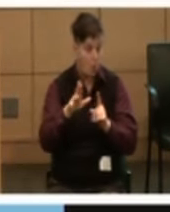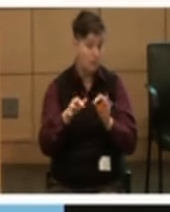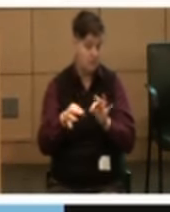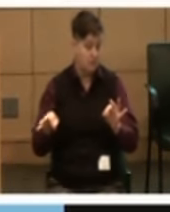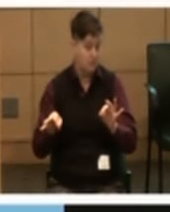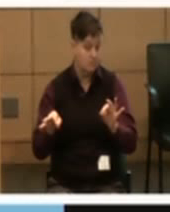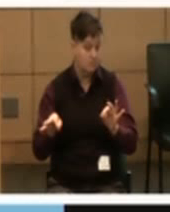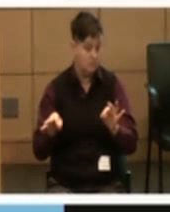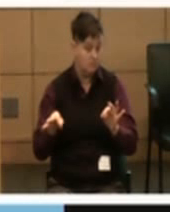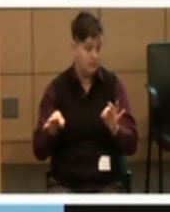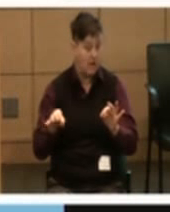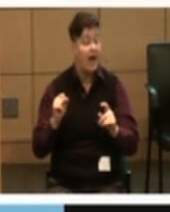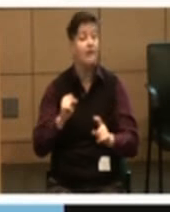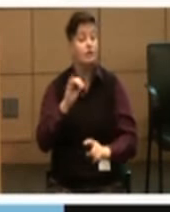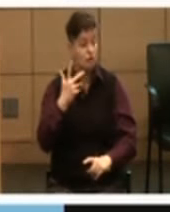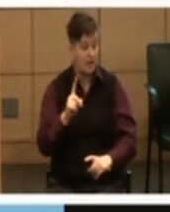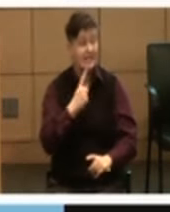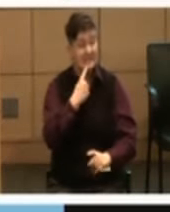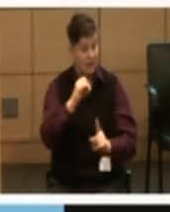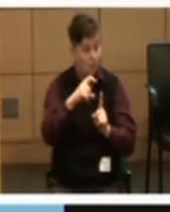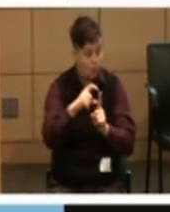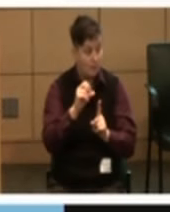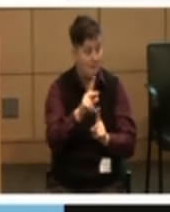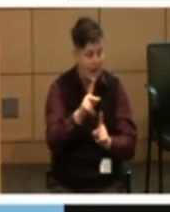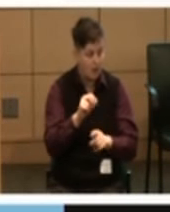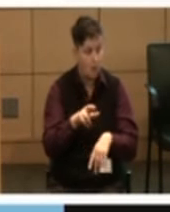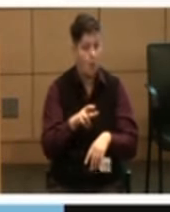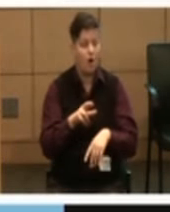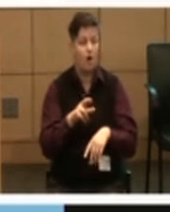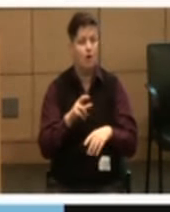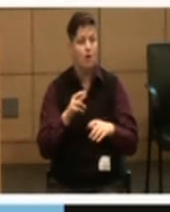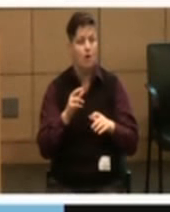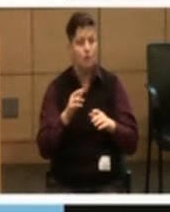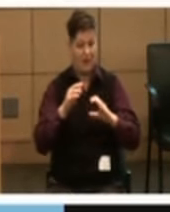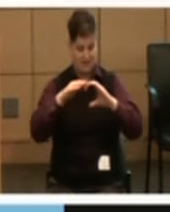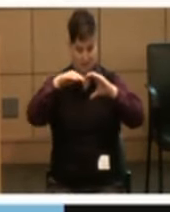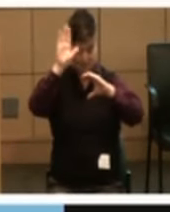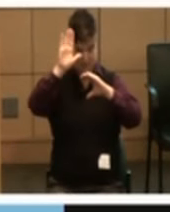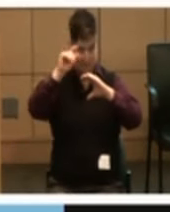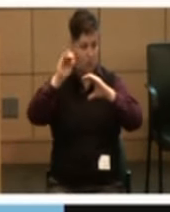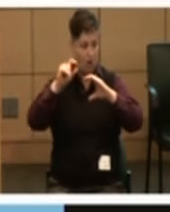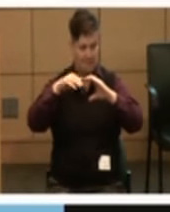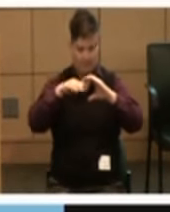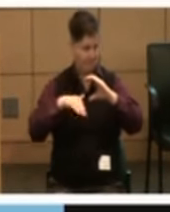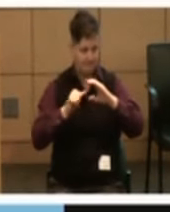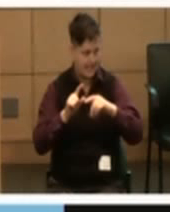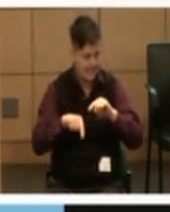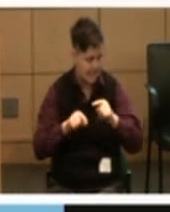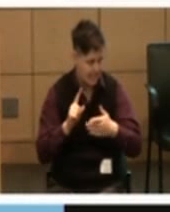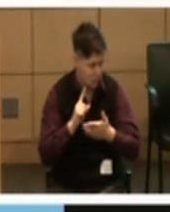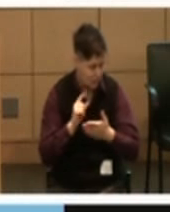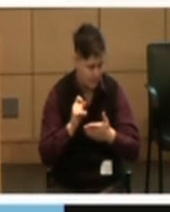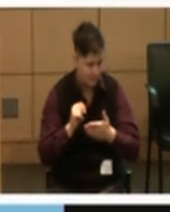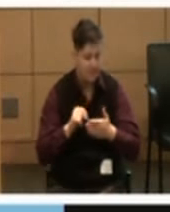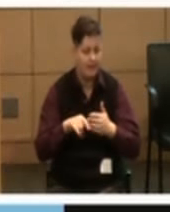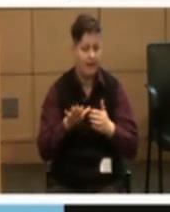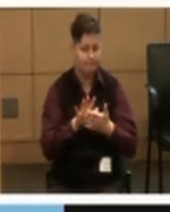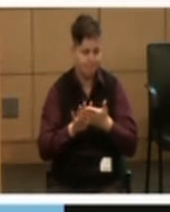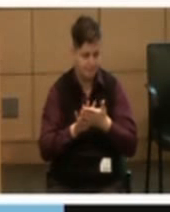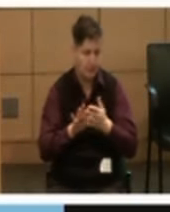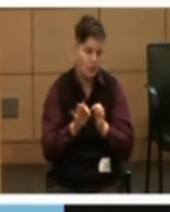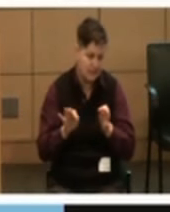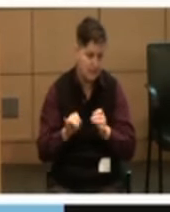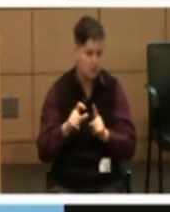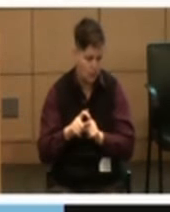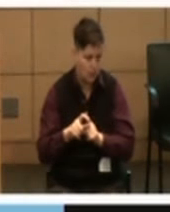understand or repeat back correctly when it's audible. So it's above their thresholds for hearing, and we know that they're getting that signal. So